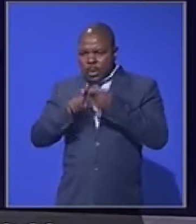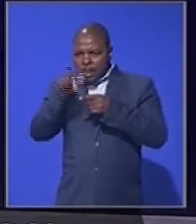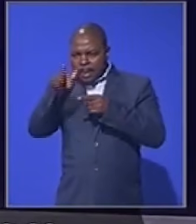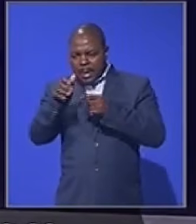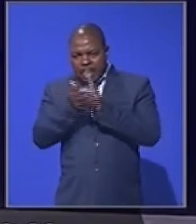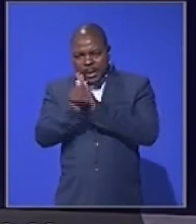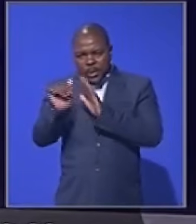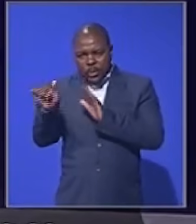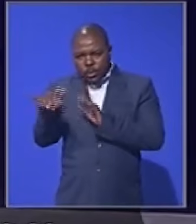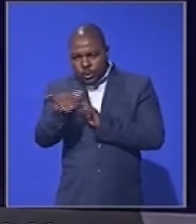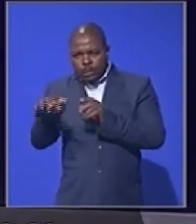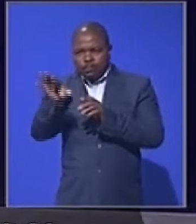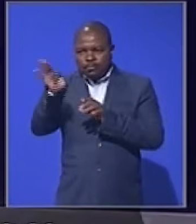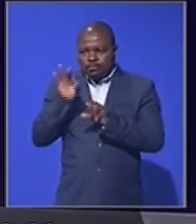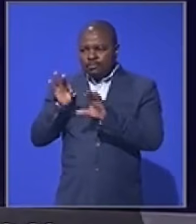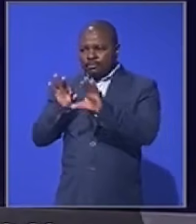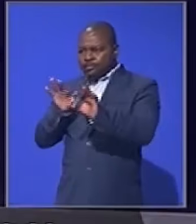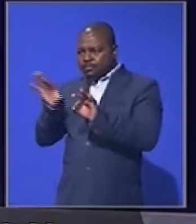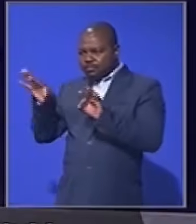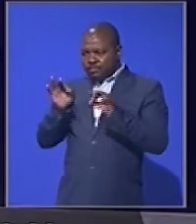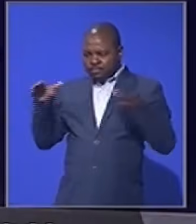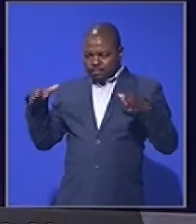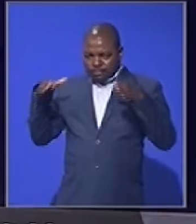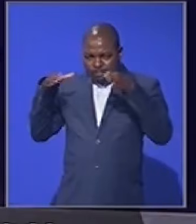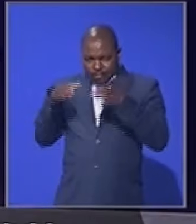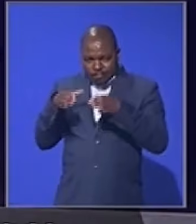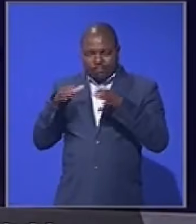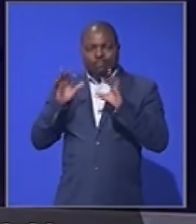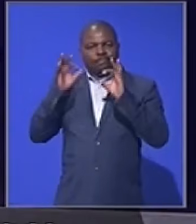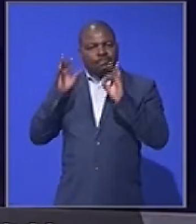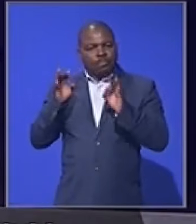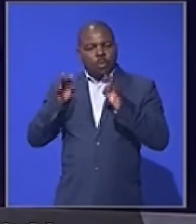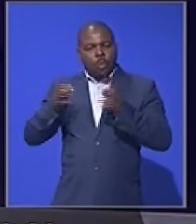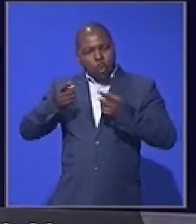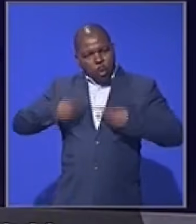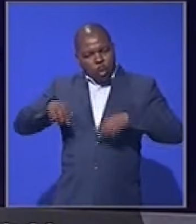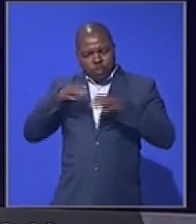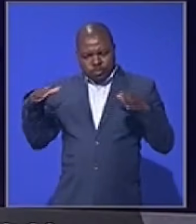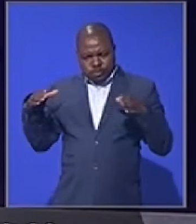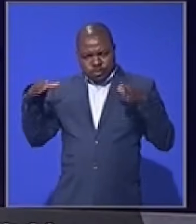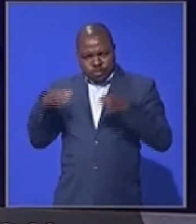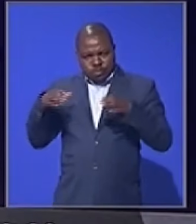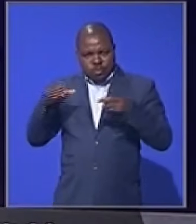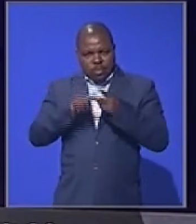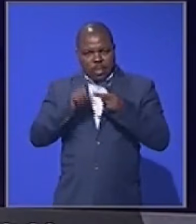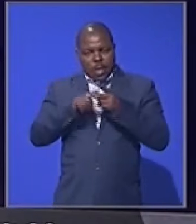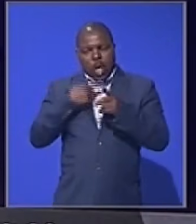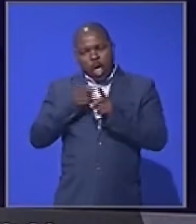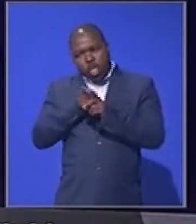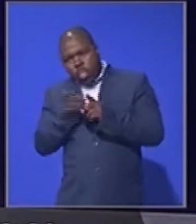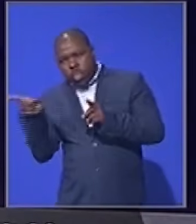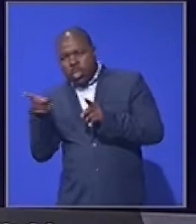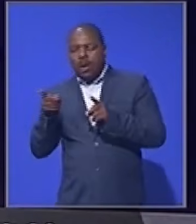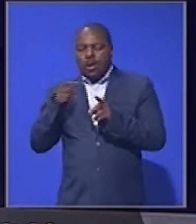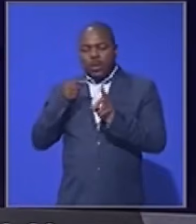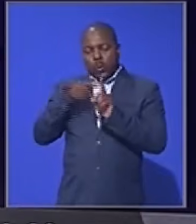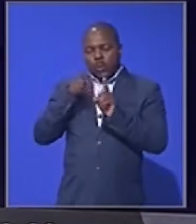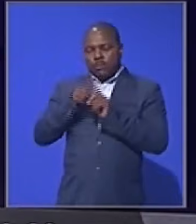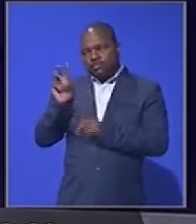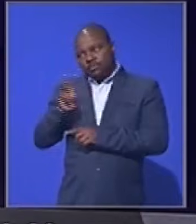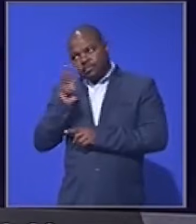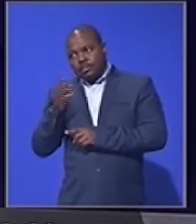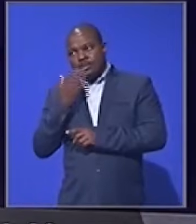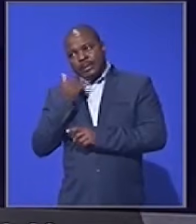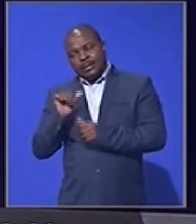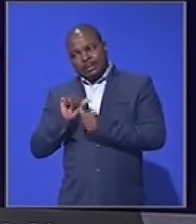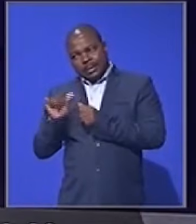mang ga kgone eng so a tloga a re kgoboketša ka moka ga rena le mo re be gore tšwa tseleng o bantše a re kgala ka